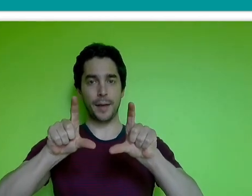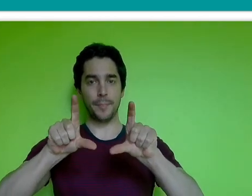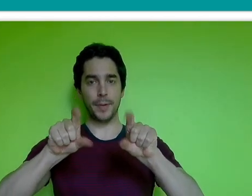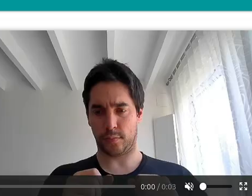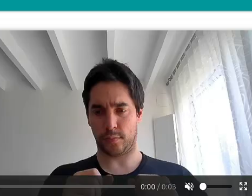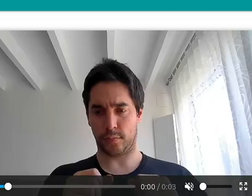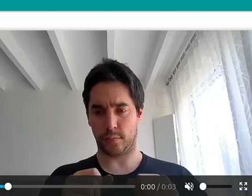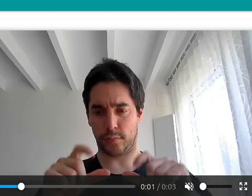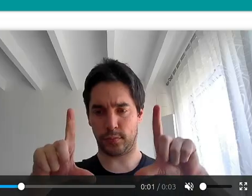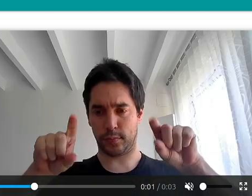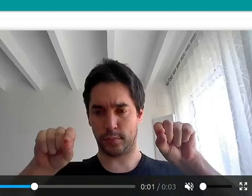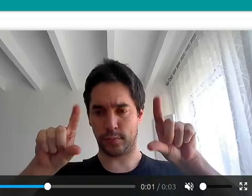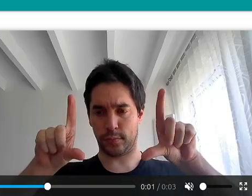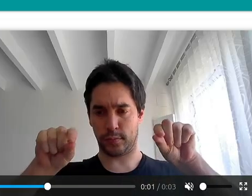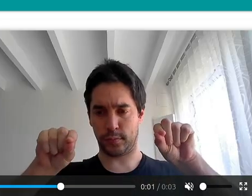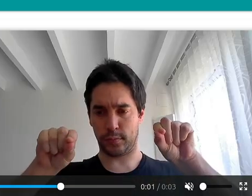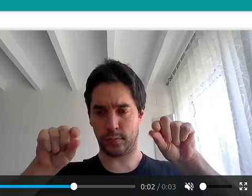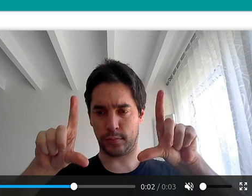panchi.